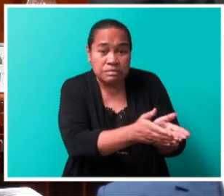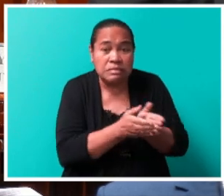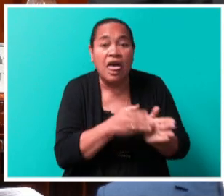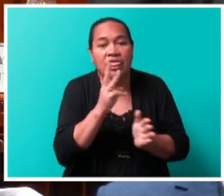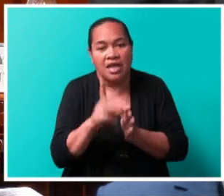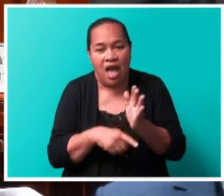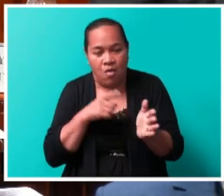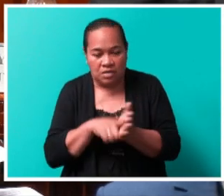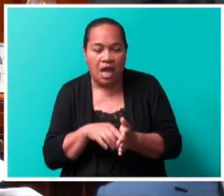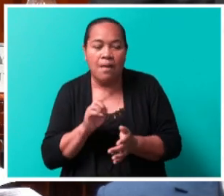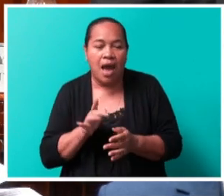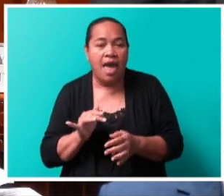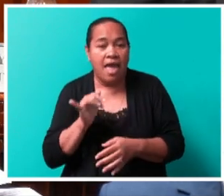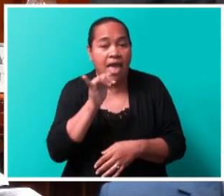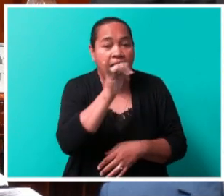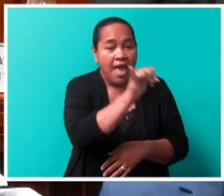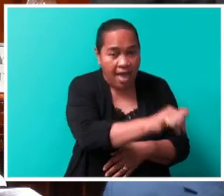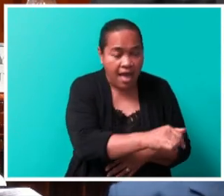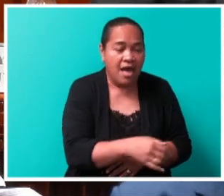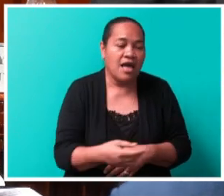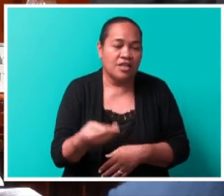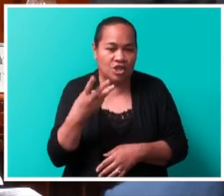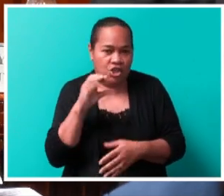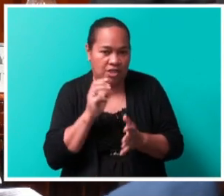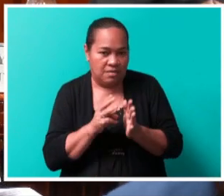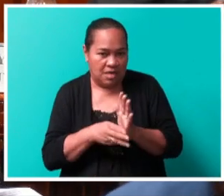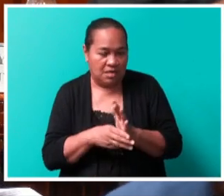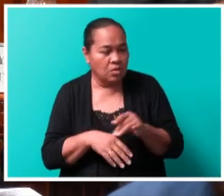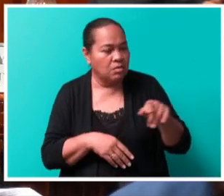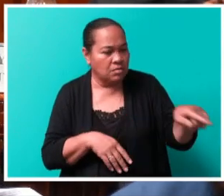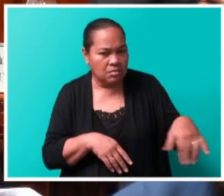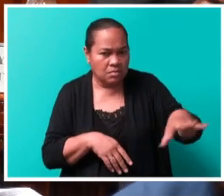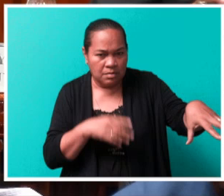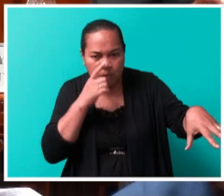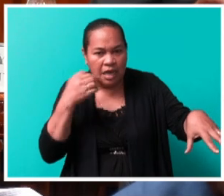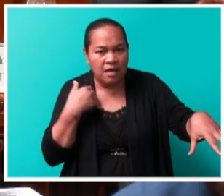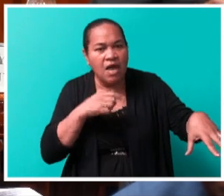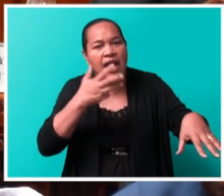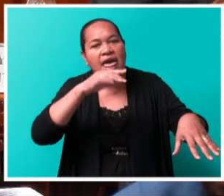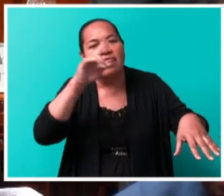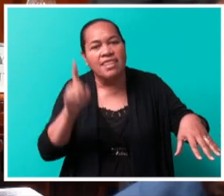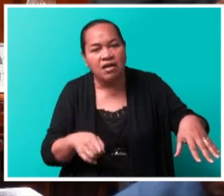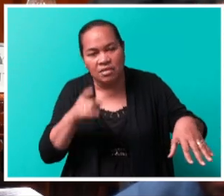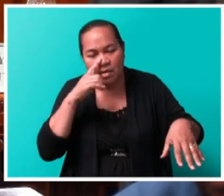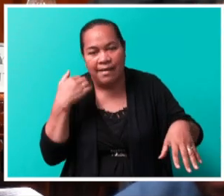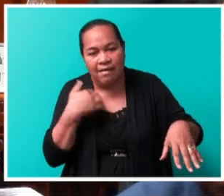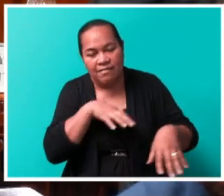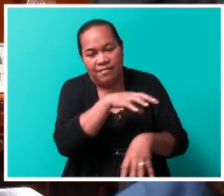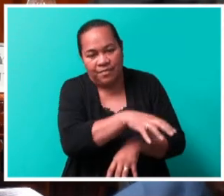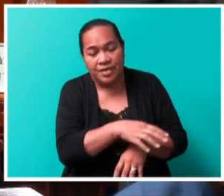for approximately 9,000 Ovalau residents. For Moala, with a population